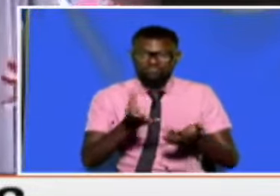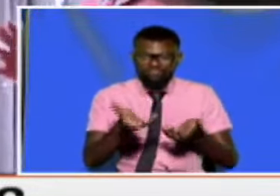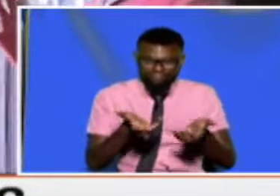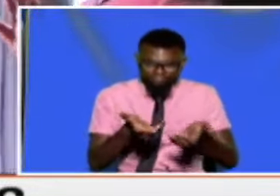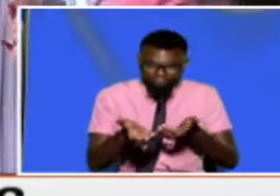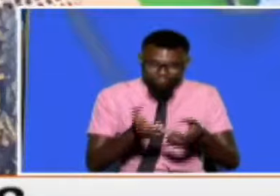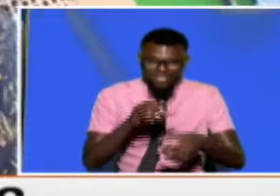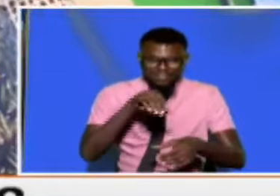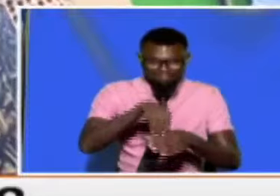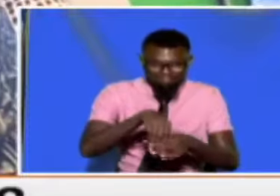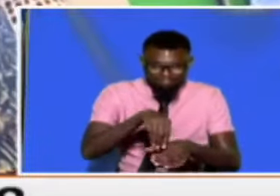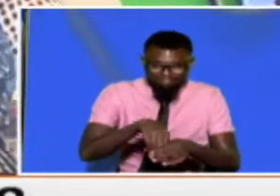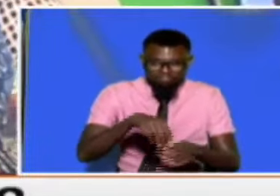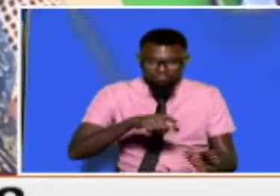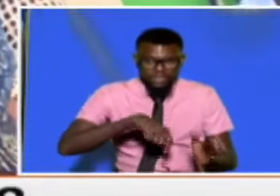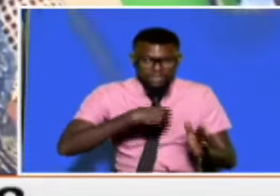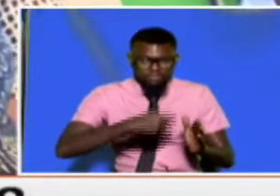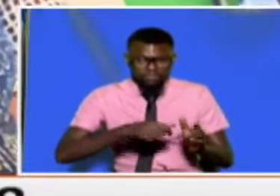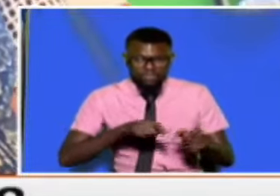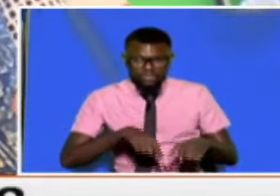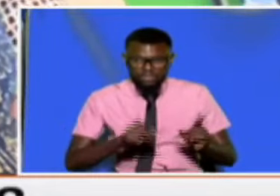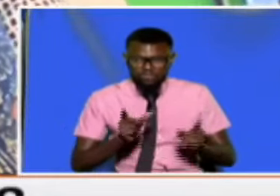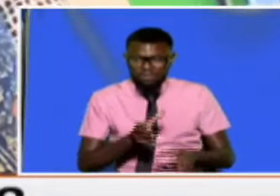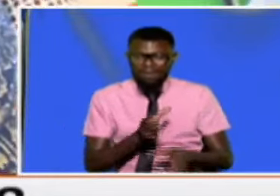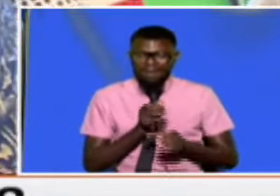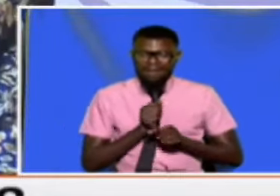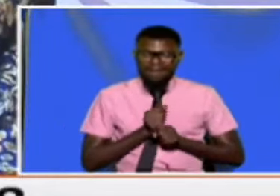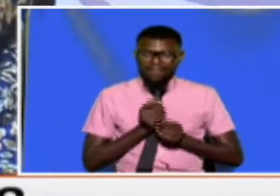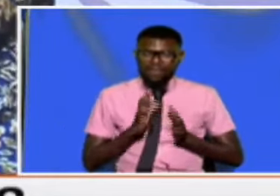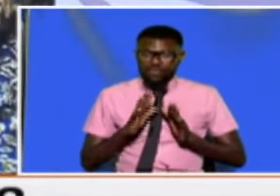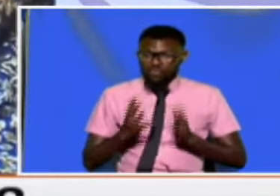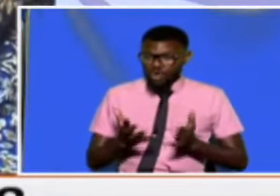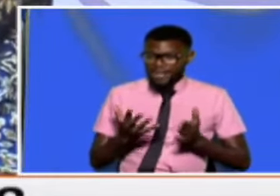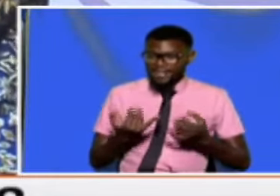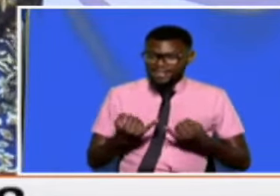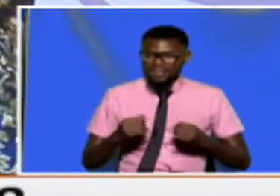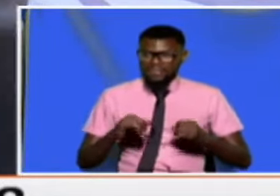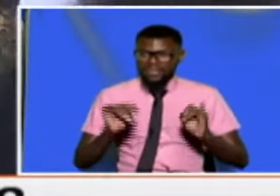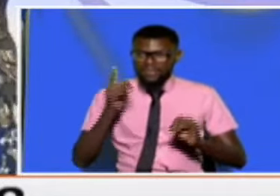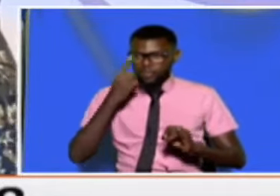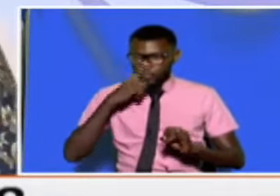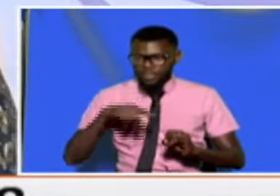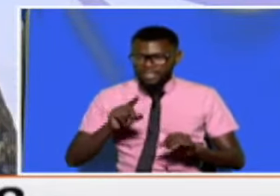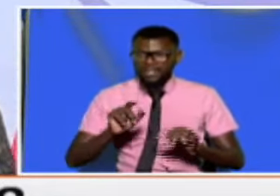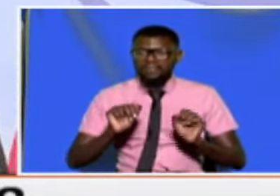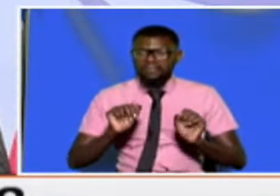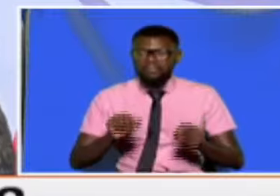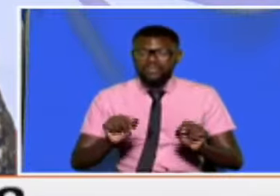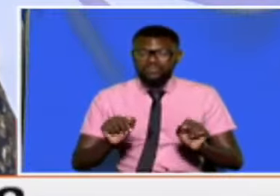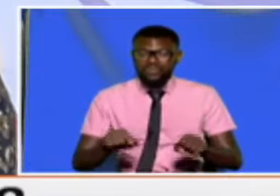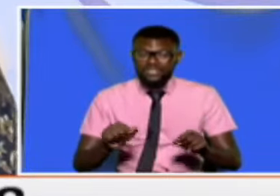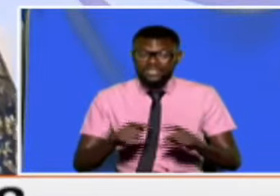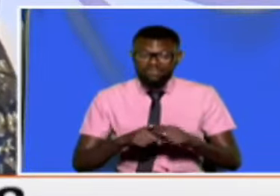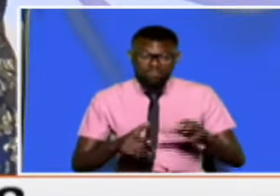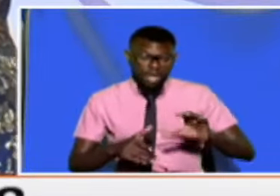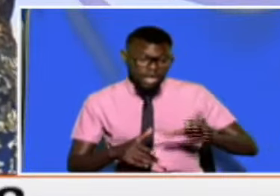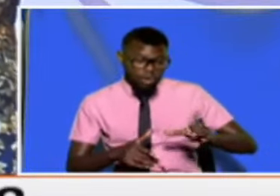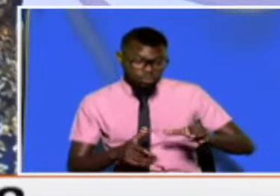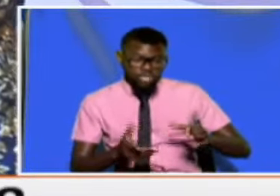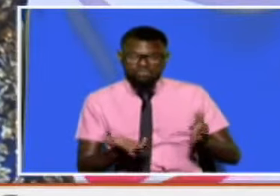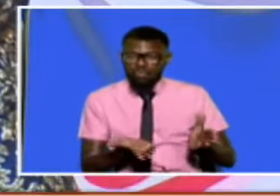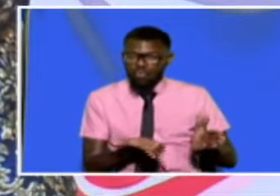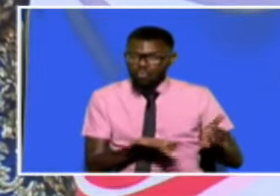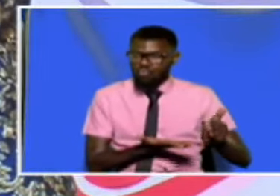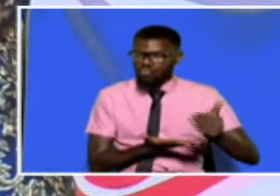Miano, expressed confidence that the implementation of the policy will boost county-owned source revenue and enhance ease of